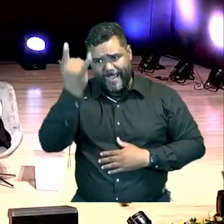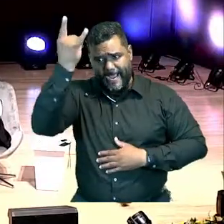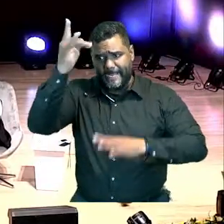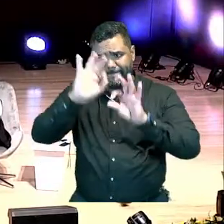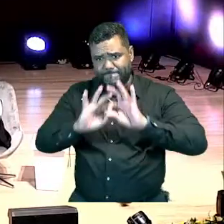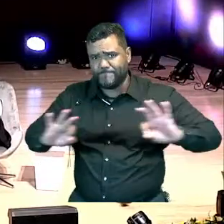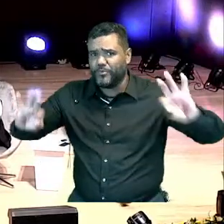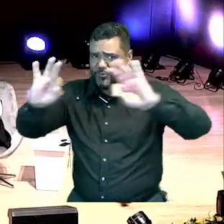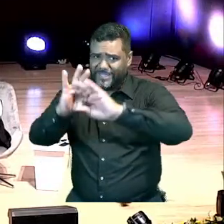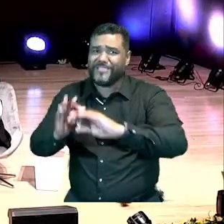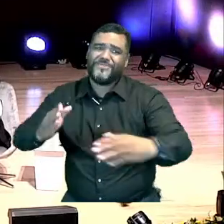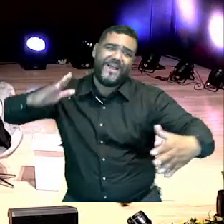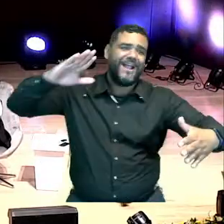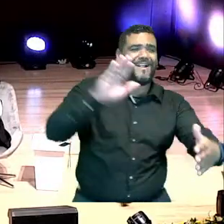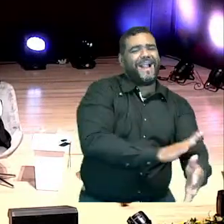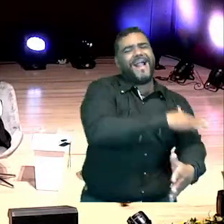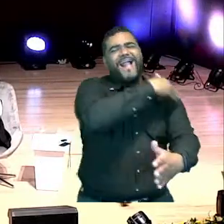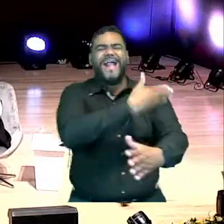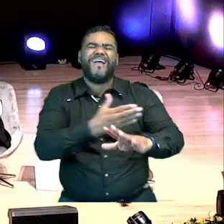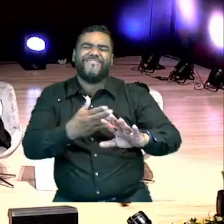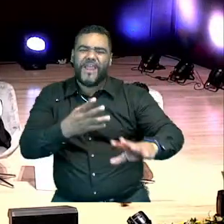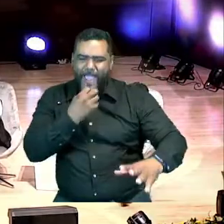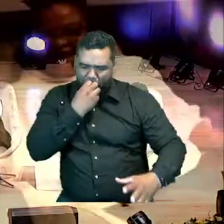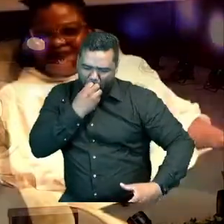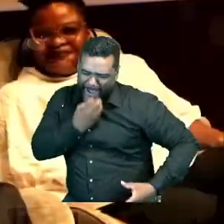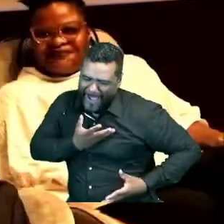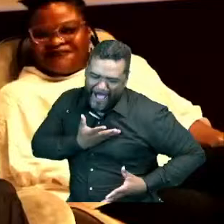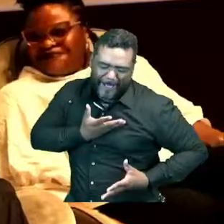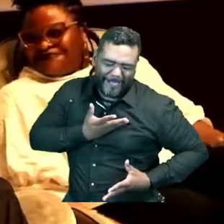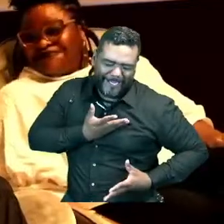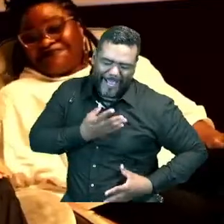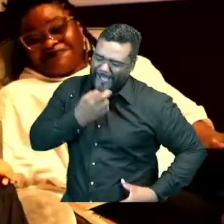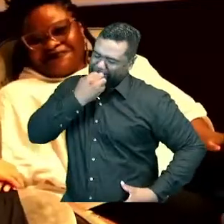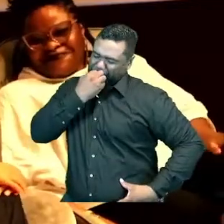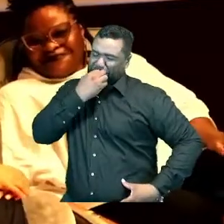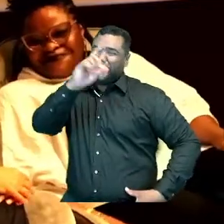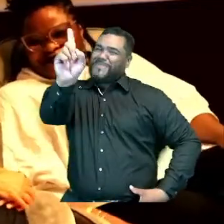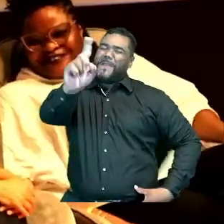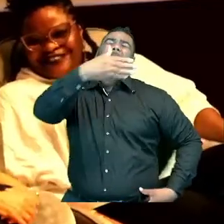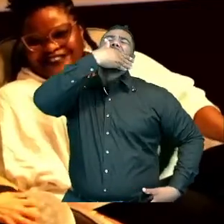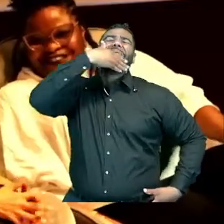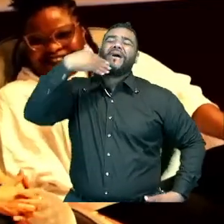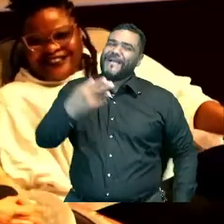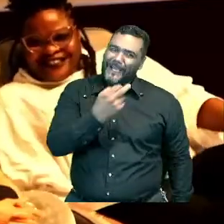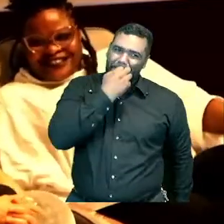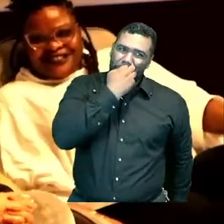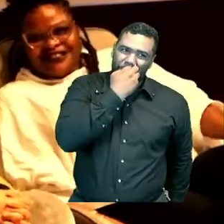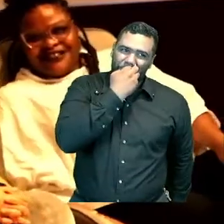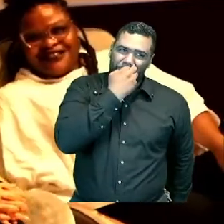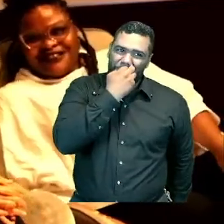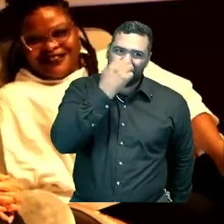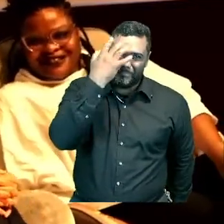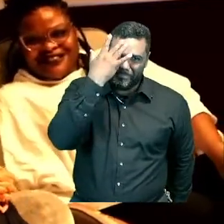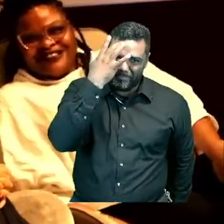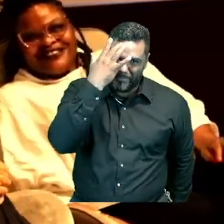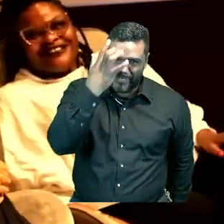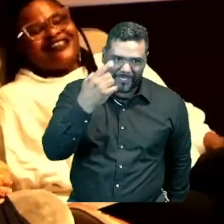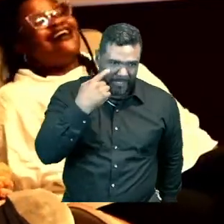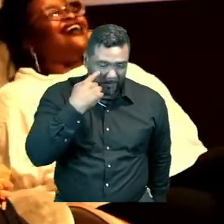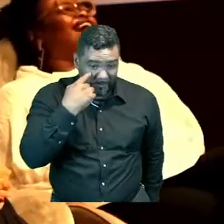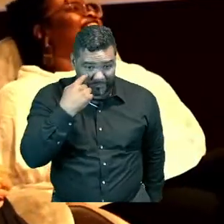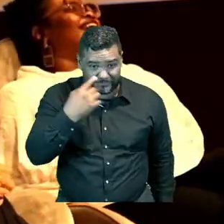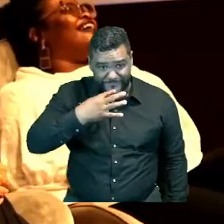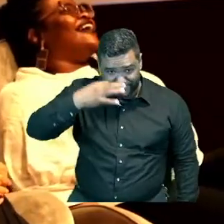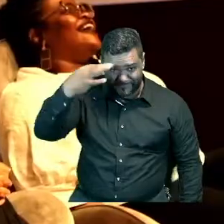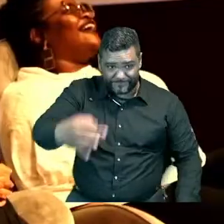I wanted to sing something, but I won't. Do you know why I won't? So that you'll stay